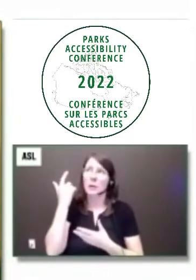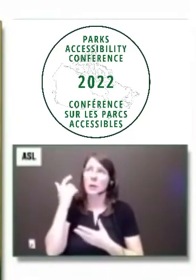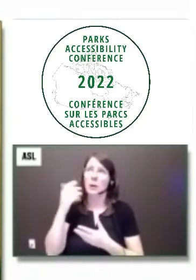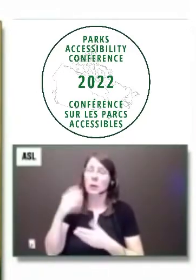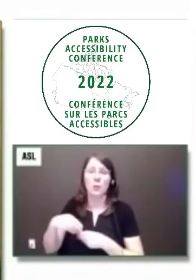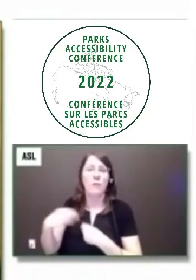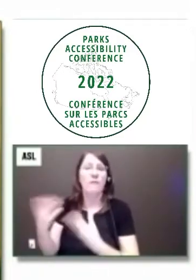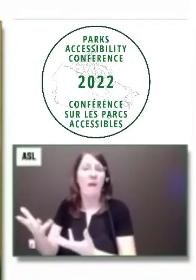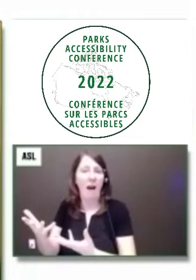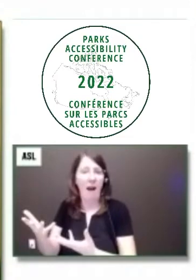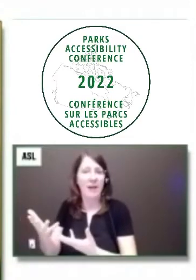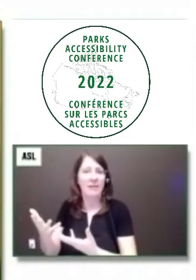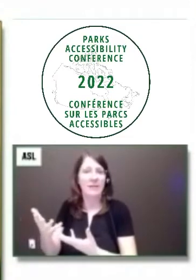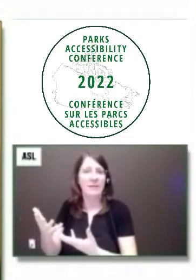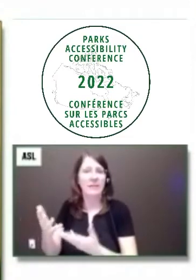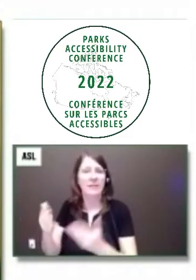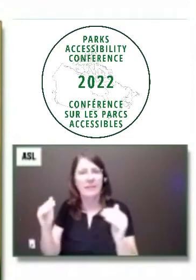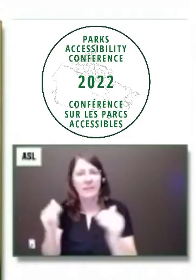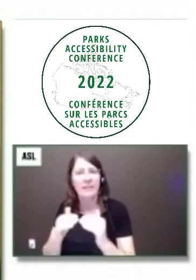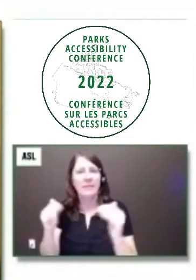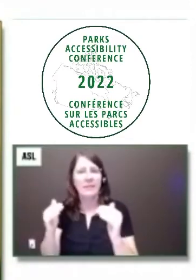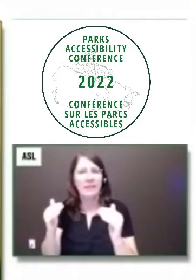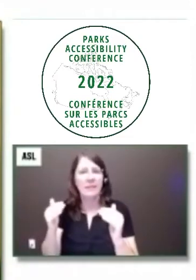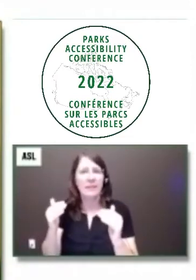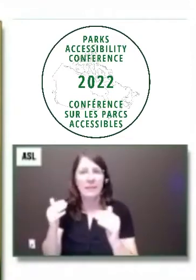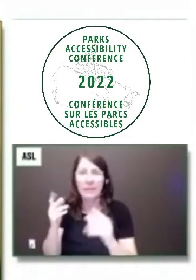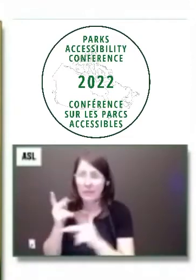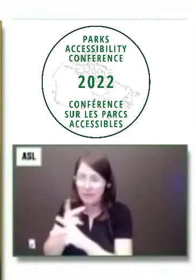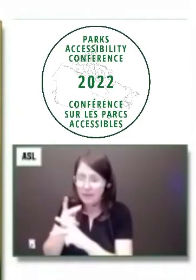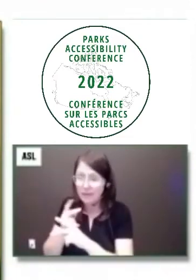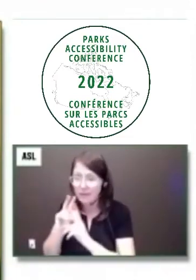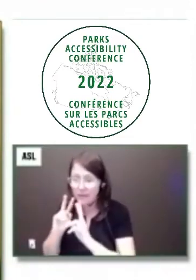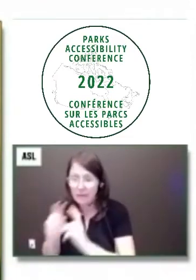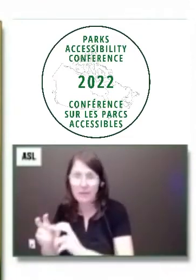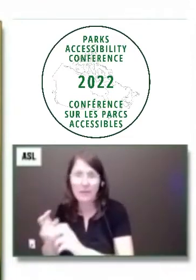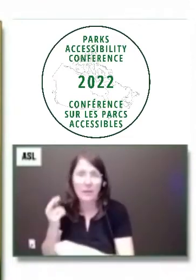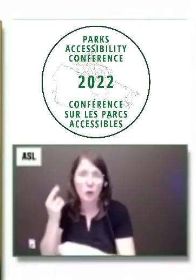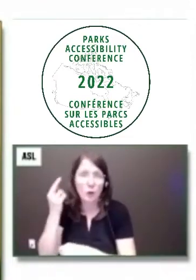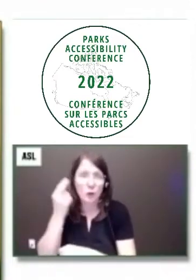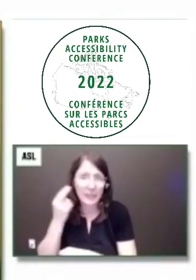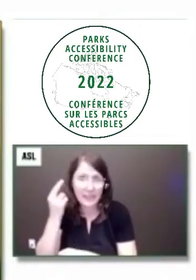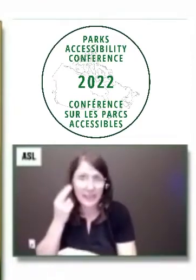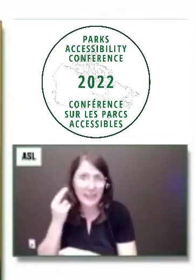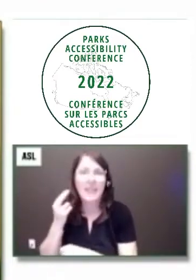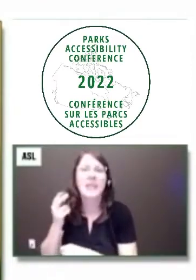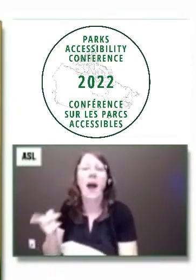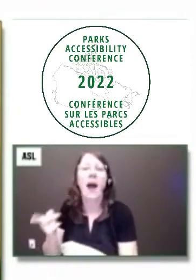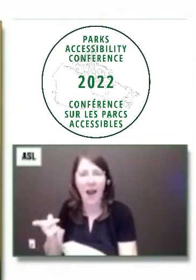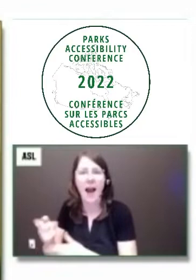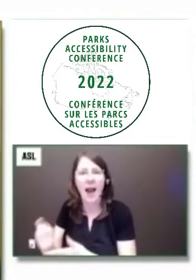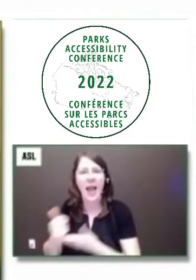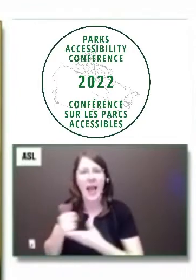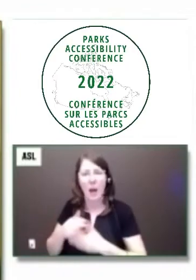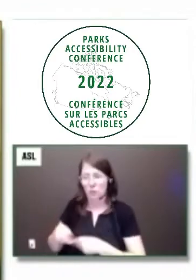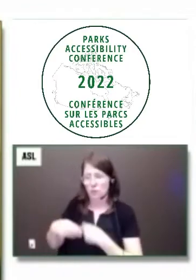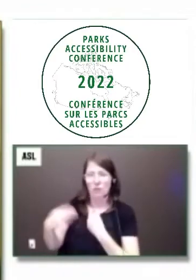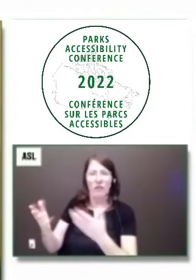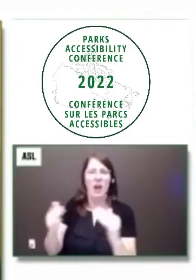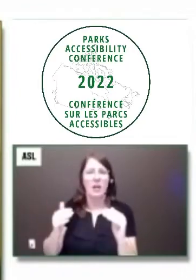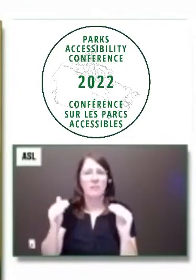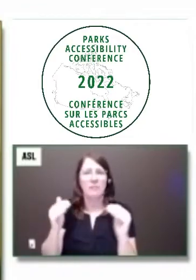experience that. And especially now, over the past 2 years, where there's so much screen time, people want to get out and